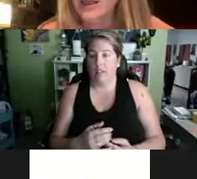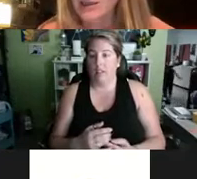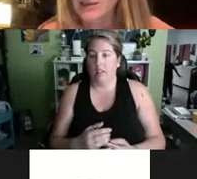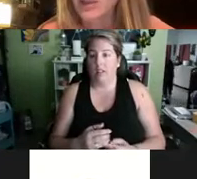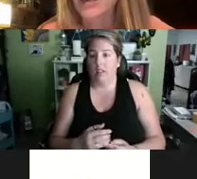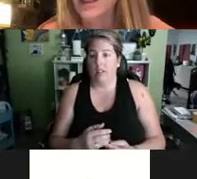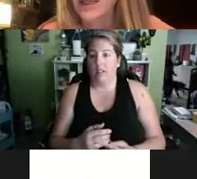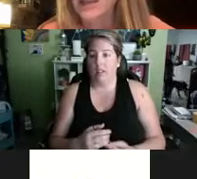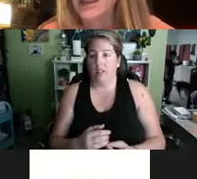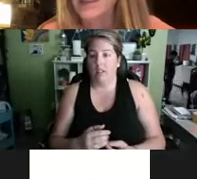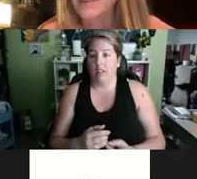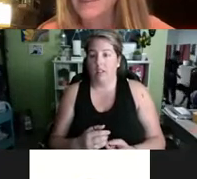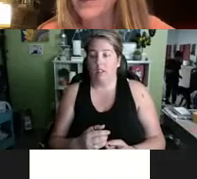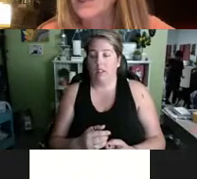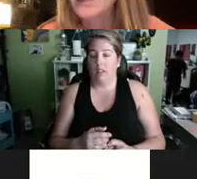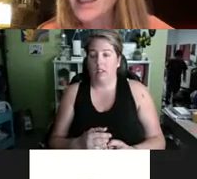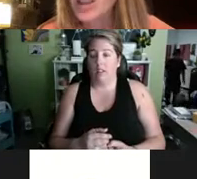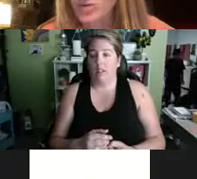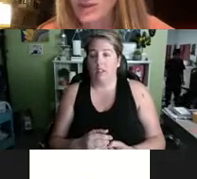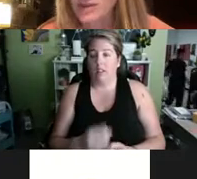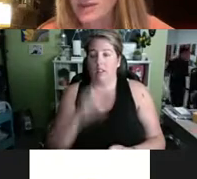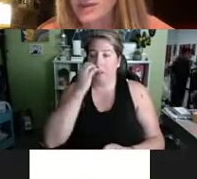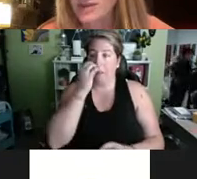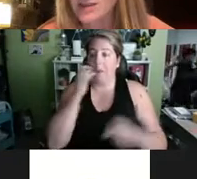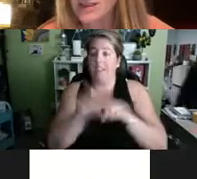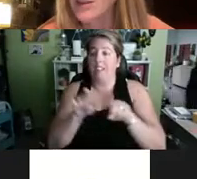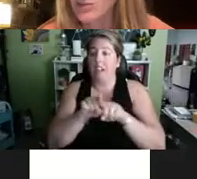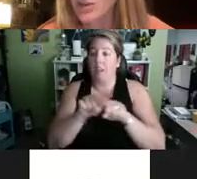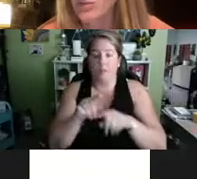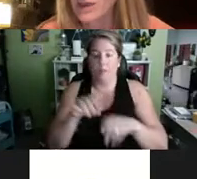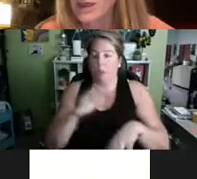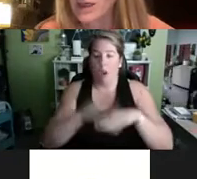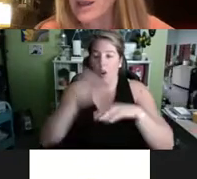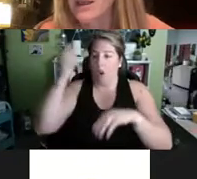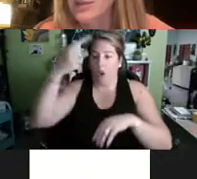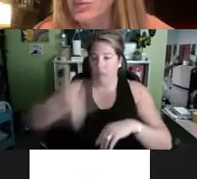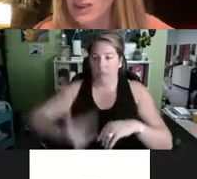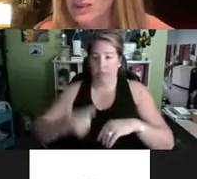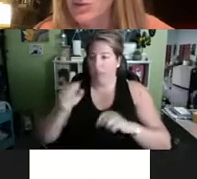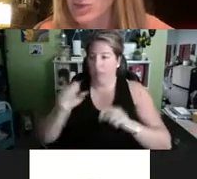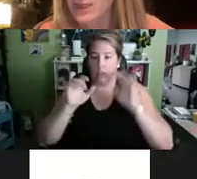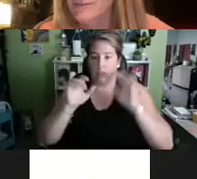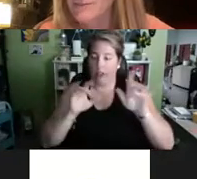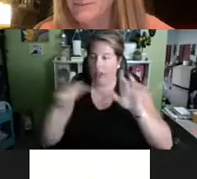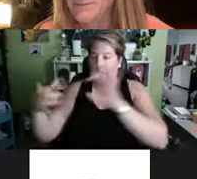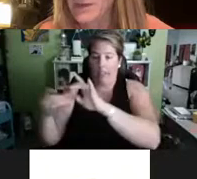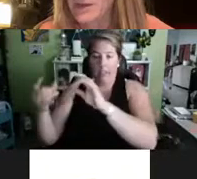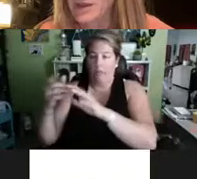my customers via text. It's like the coolest. I don't know about you, but I think it's like super